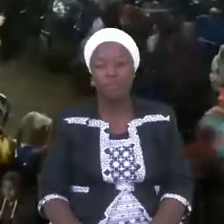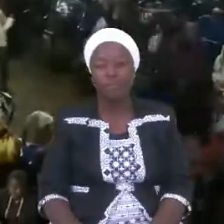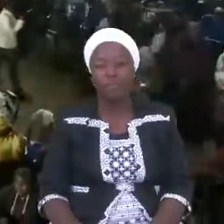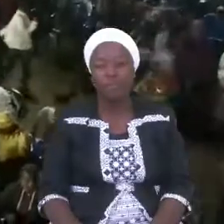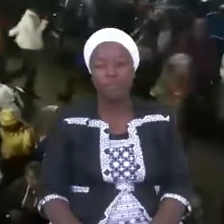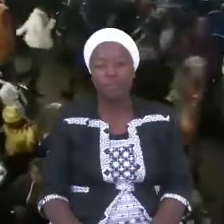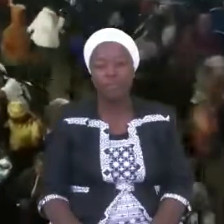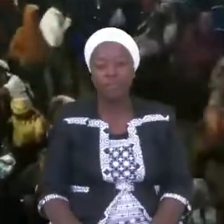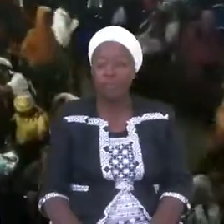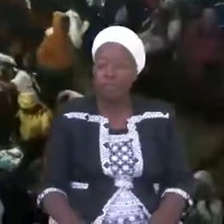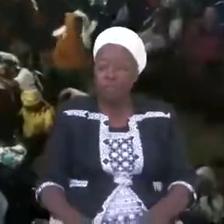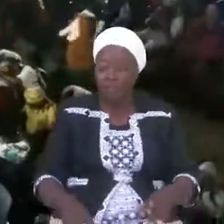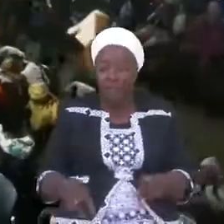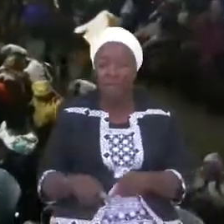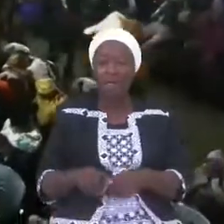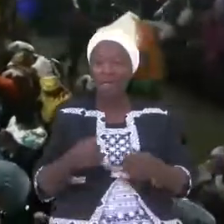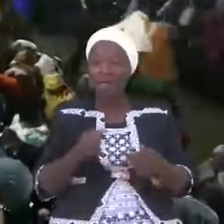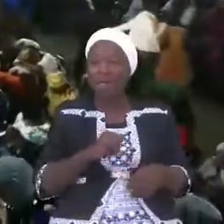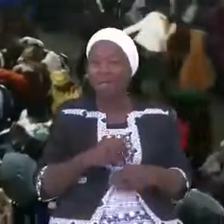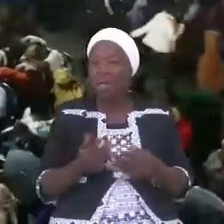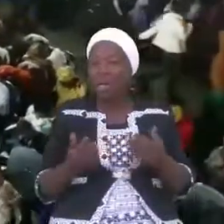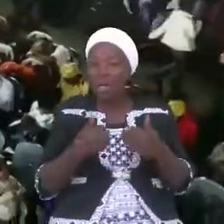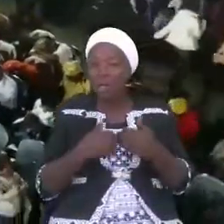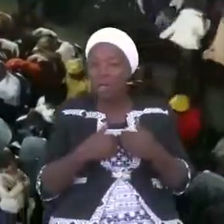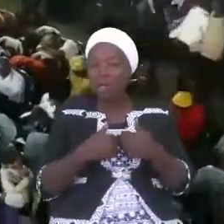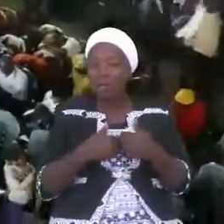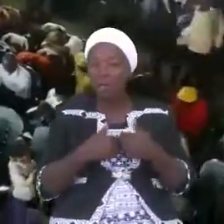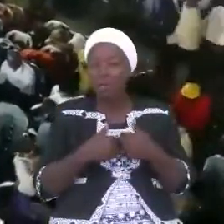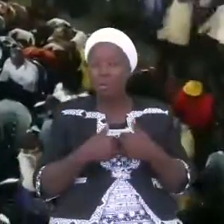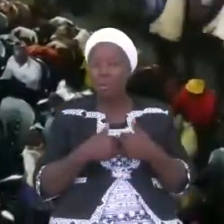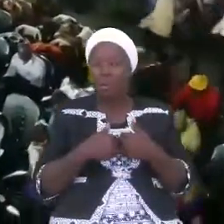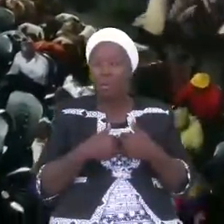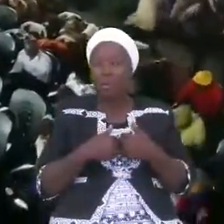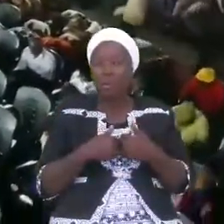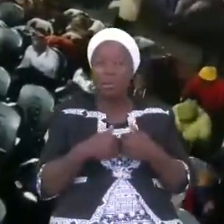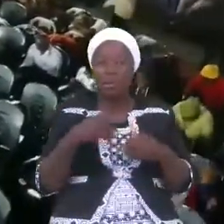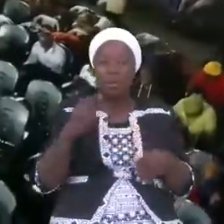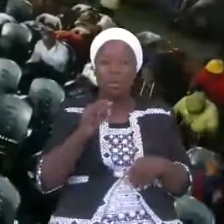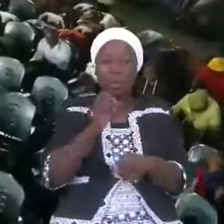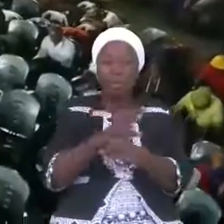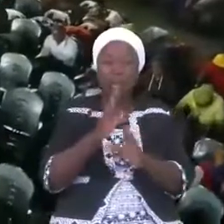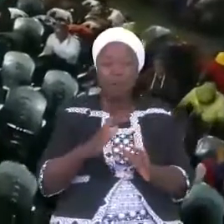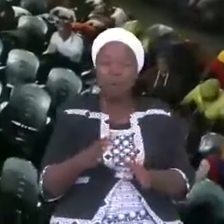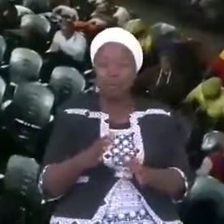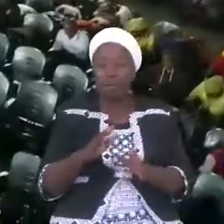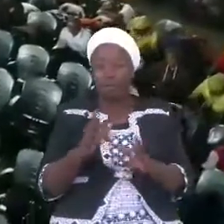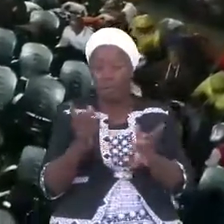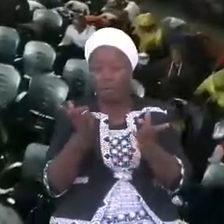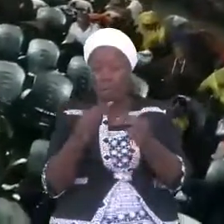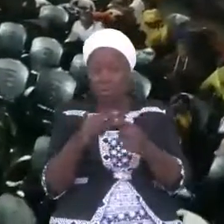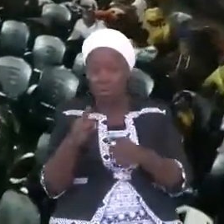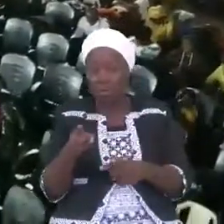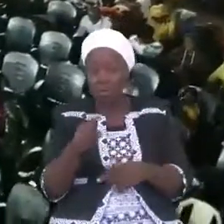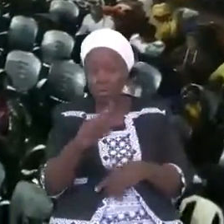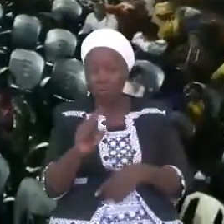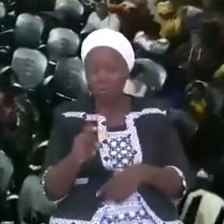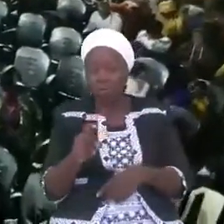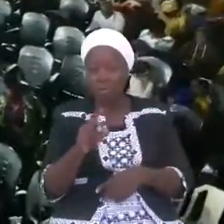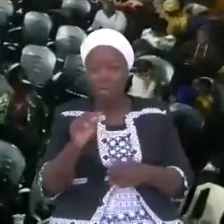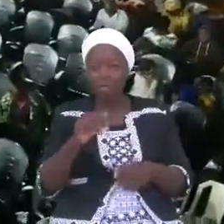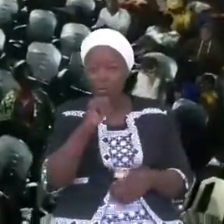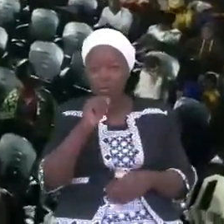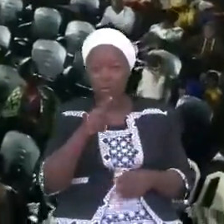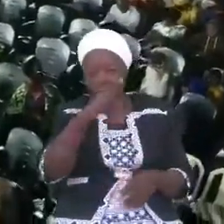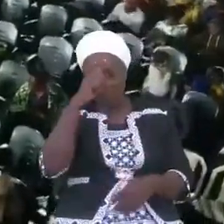As the counselor attends to those newcomers, you are there, be communing with Christ, because tonight the Lord